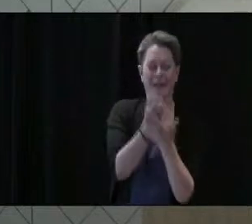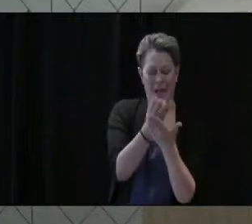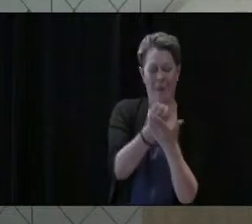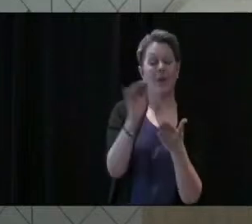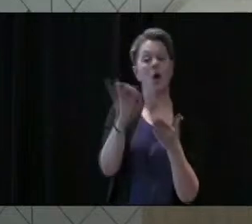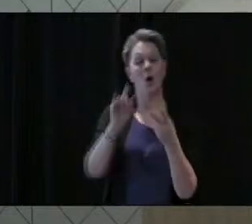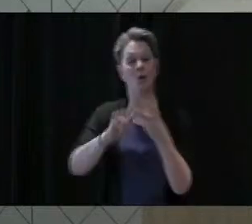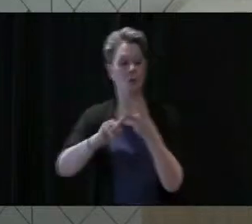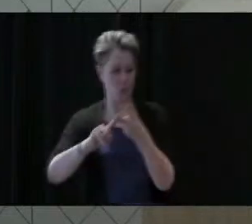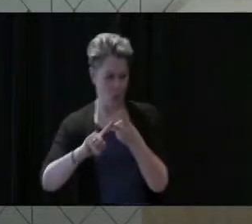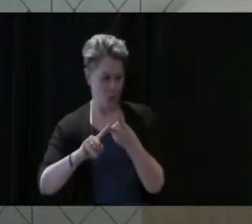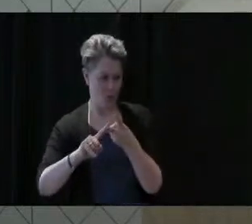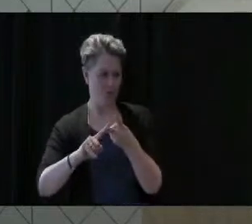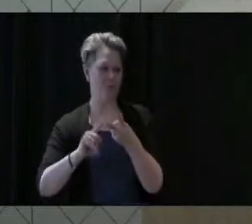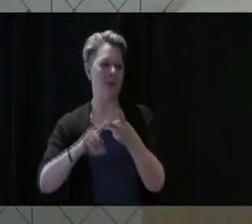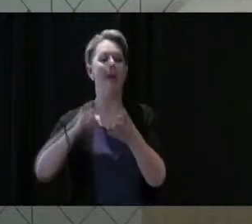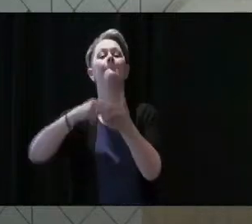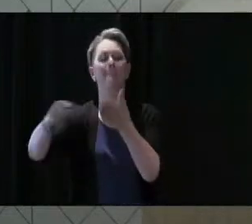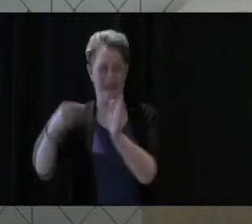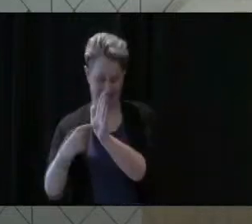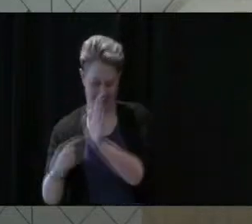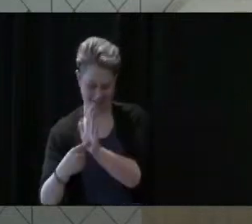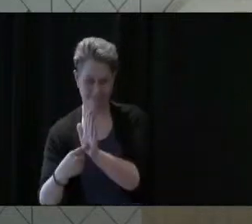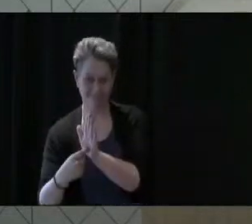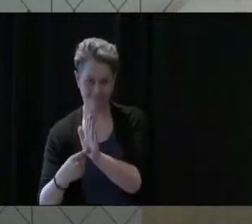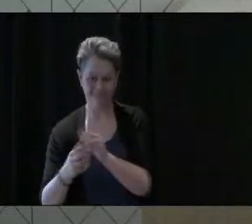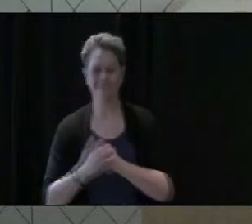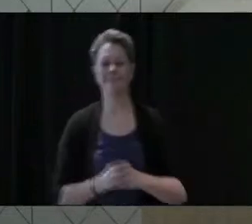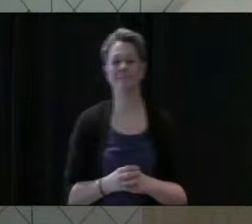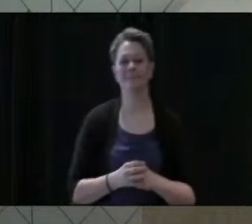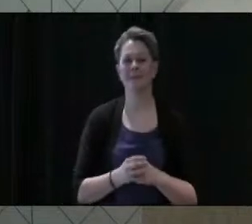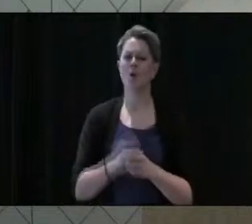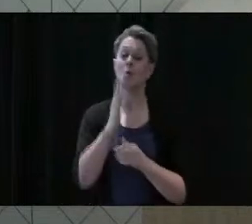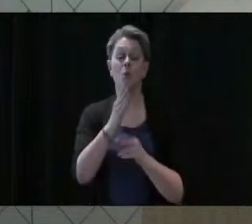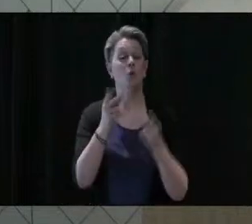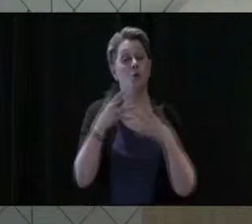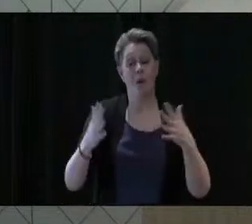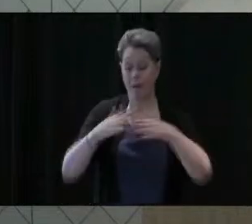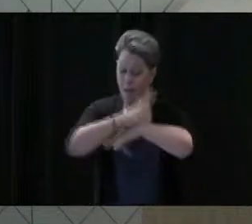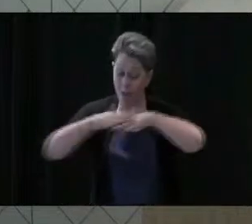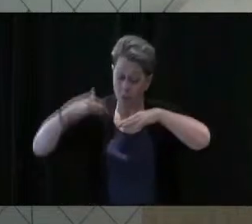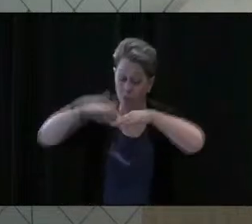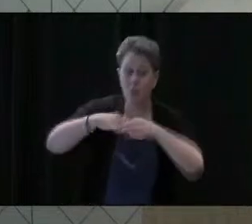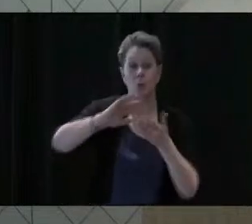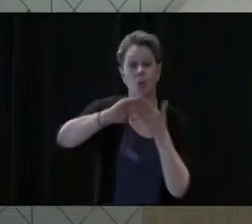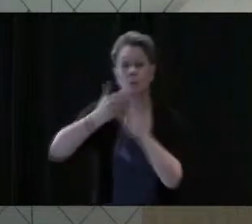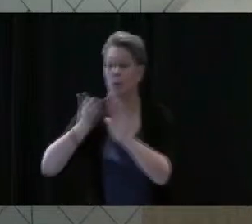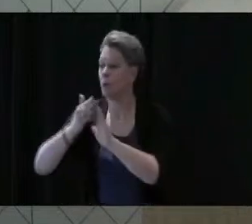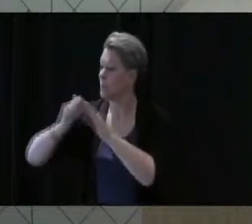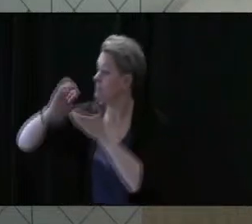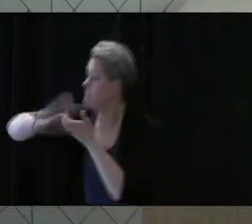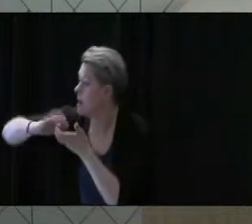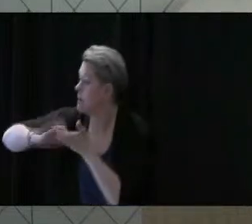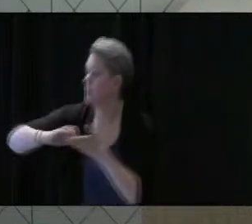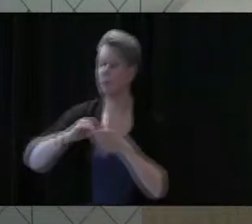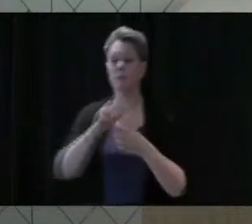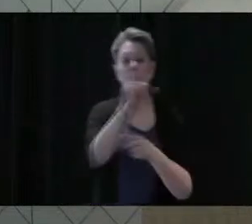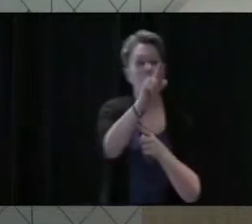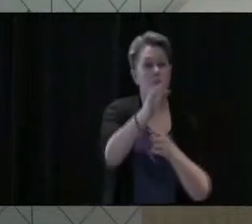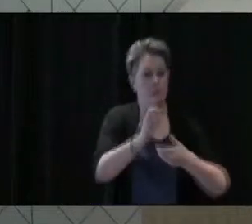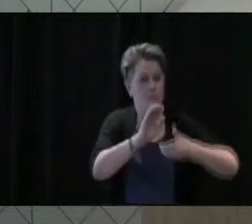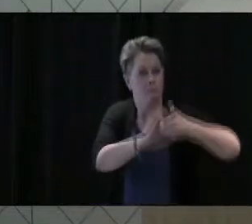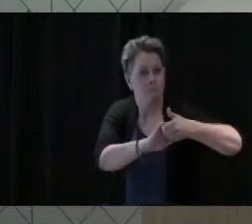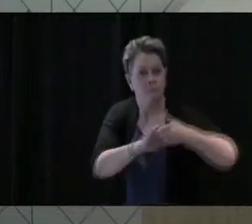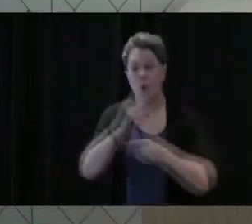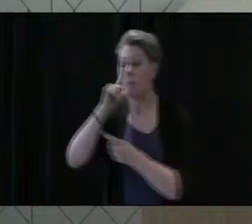By creating partnerships with Aboriginal communities, with the federal government, with the private sector, we